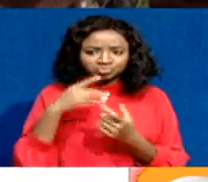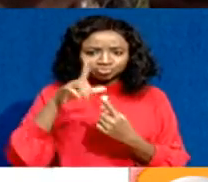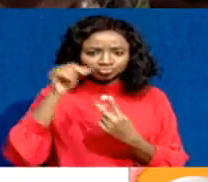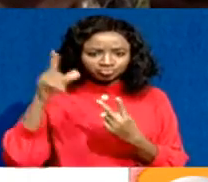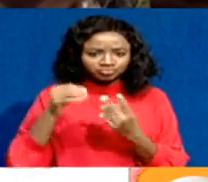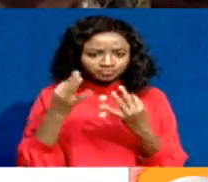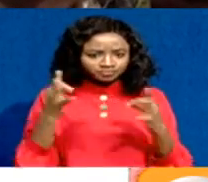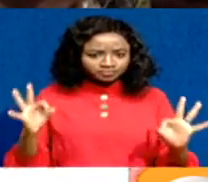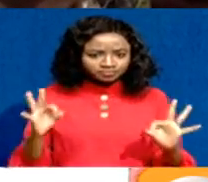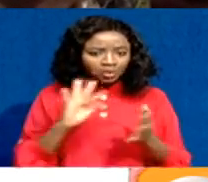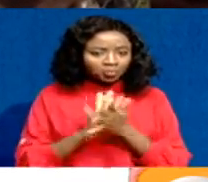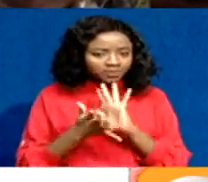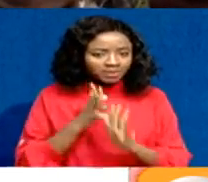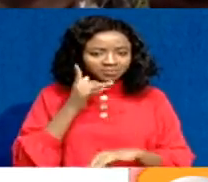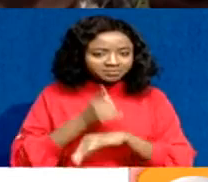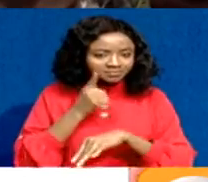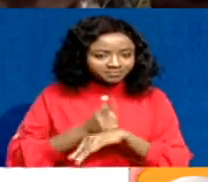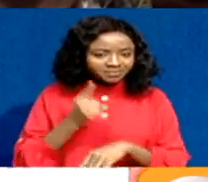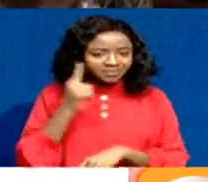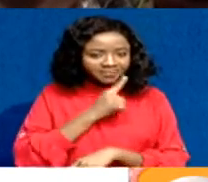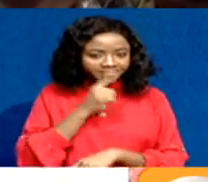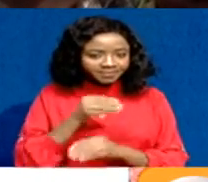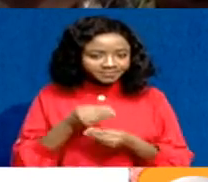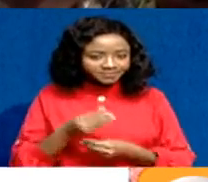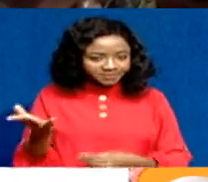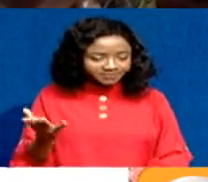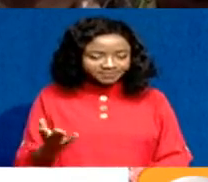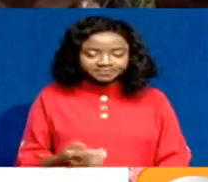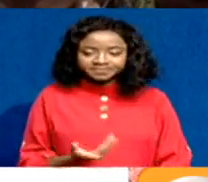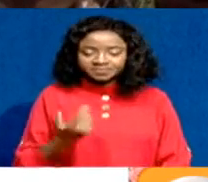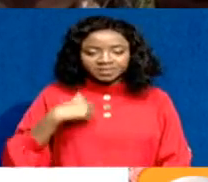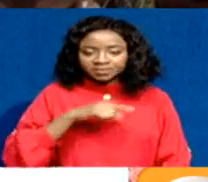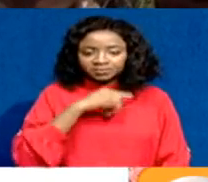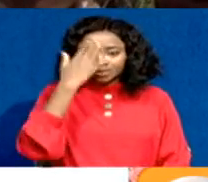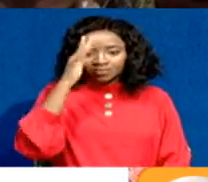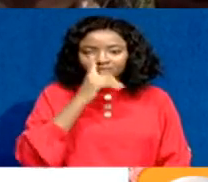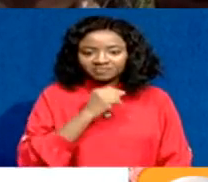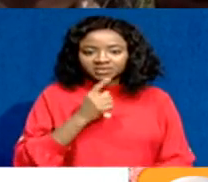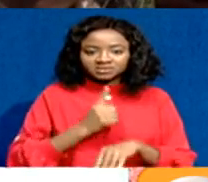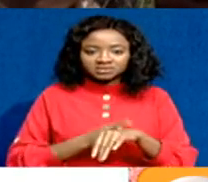intimidation. How long that will be, but we are aware that time is of essence.